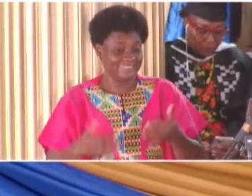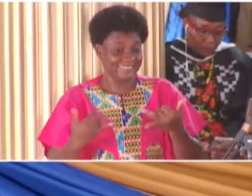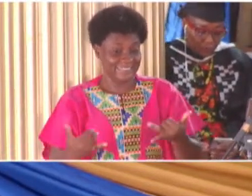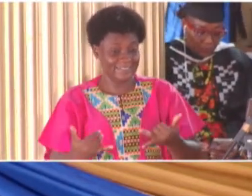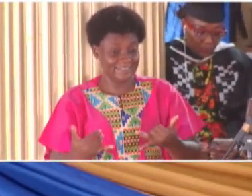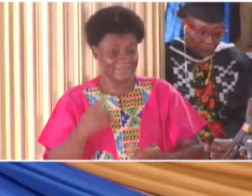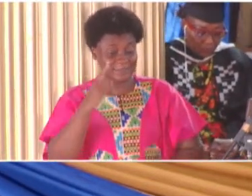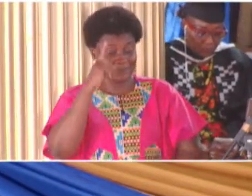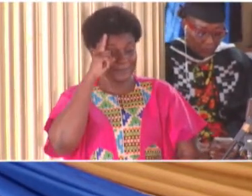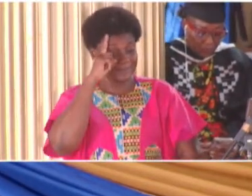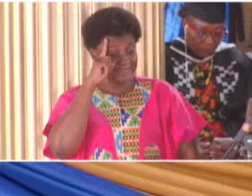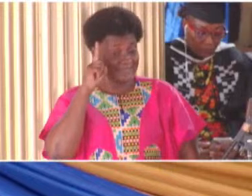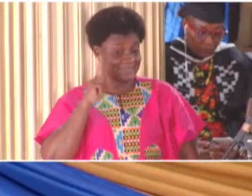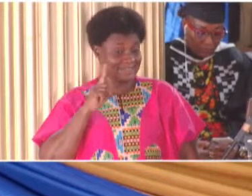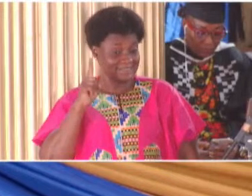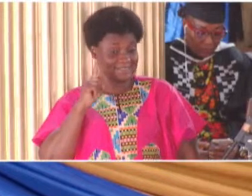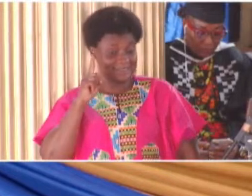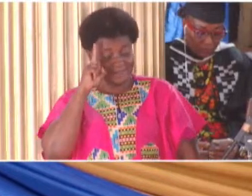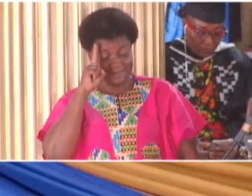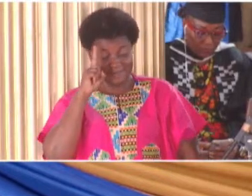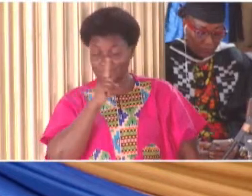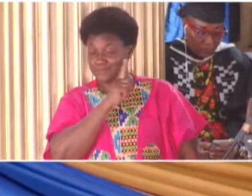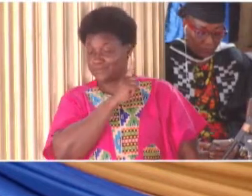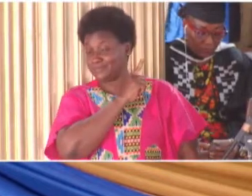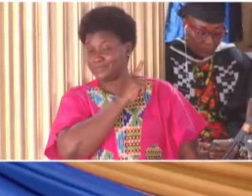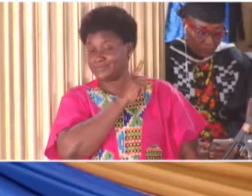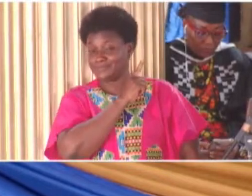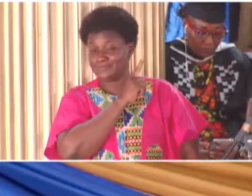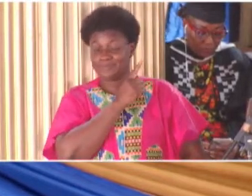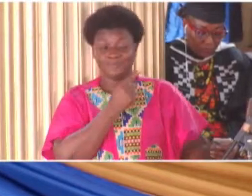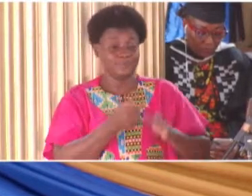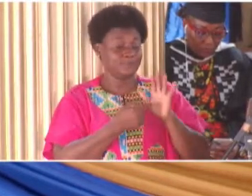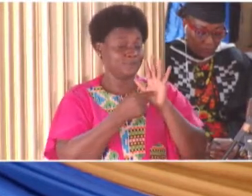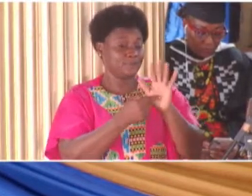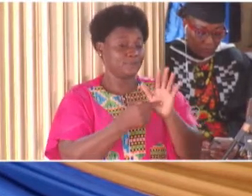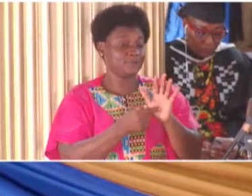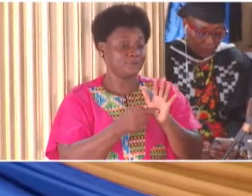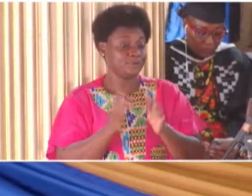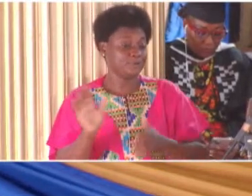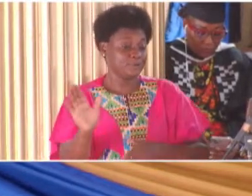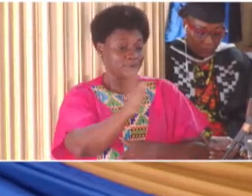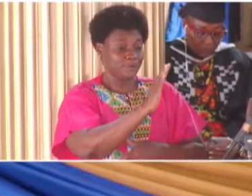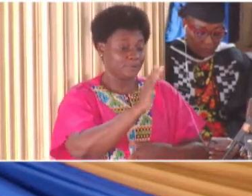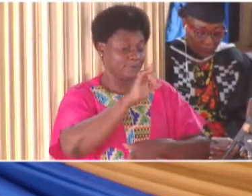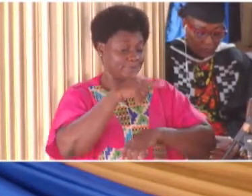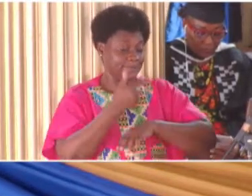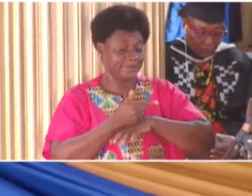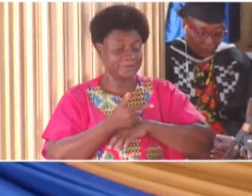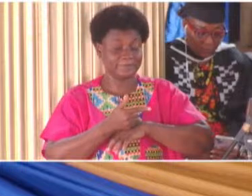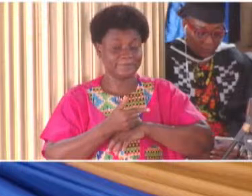the tassels on your caps to your left to signify your graduation.